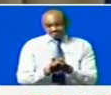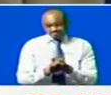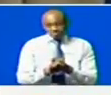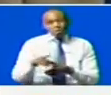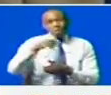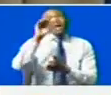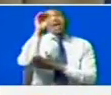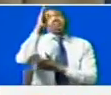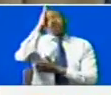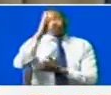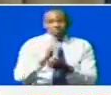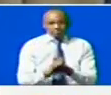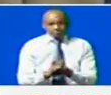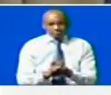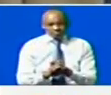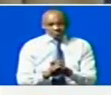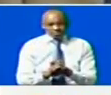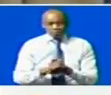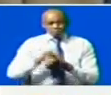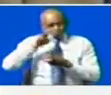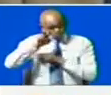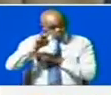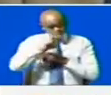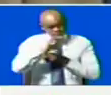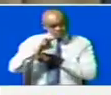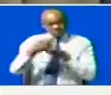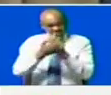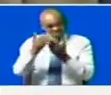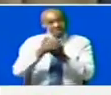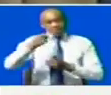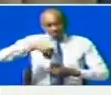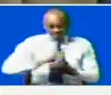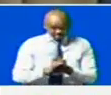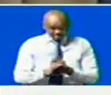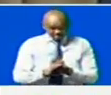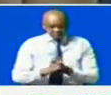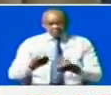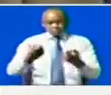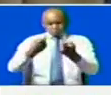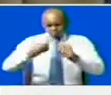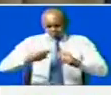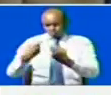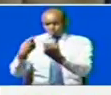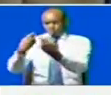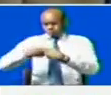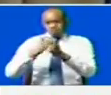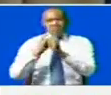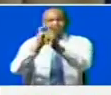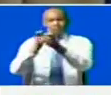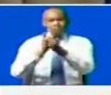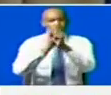We ask God to look over us and to grant each and every one of